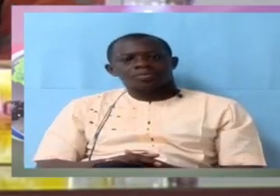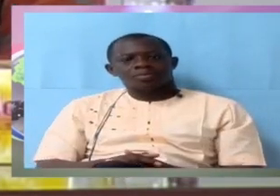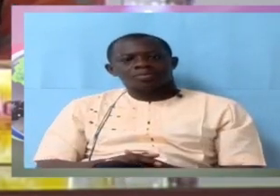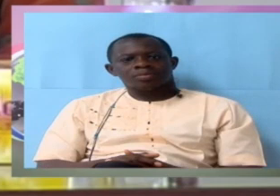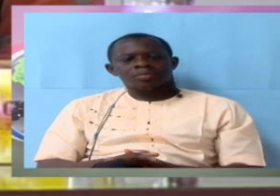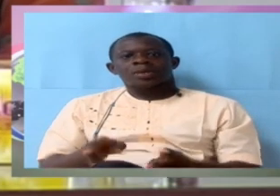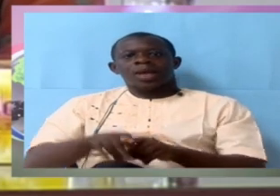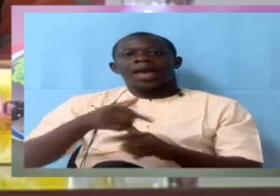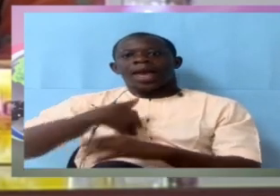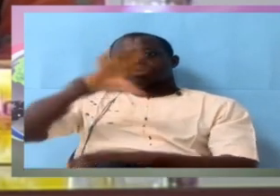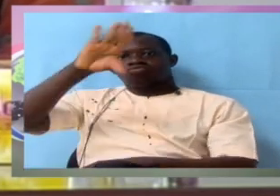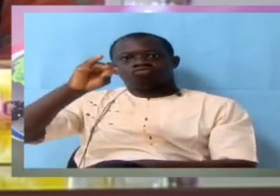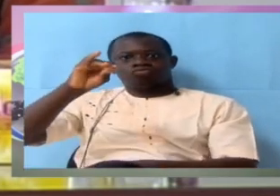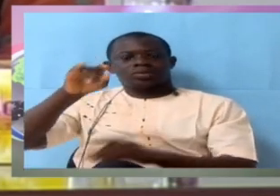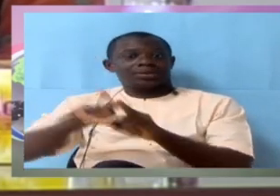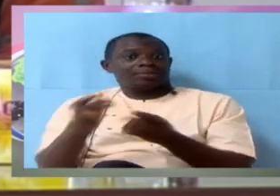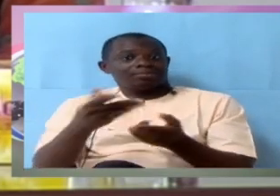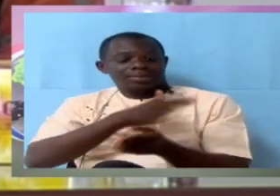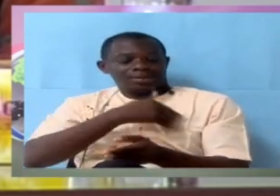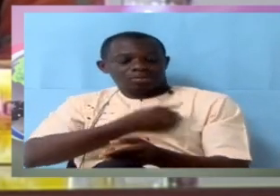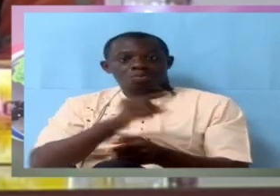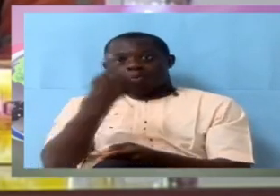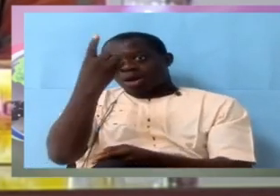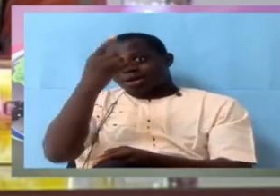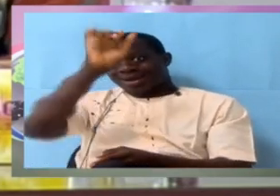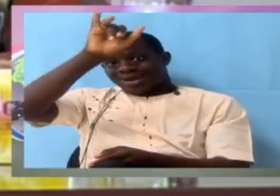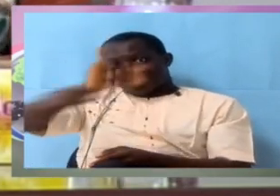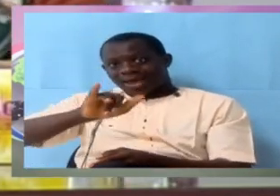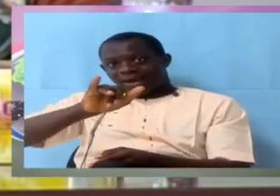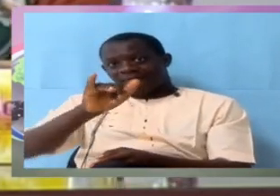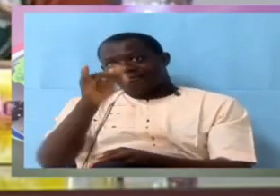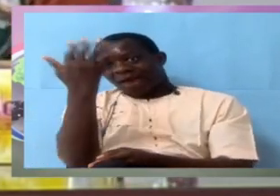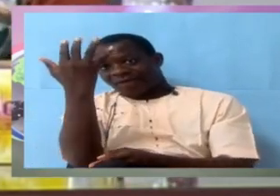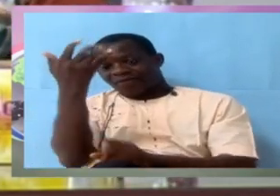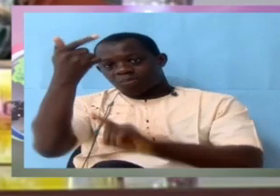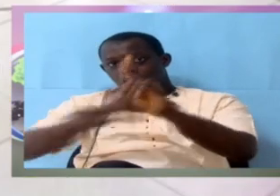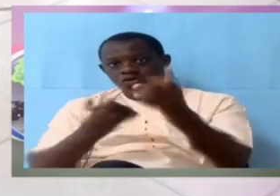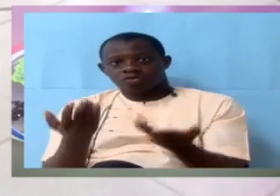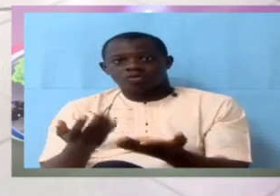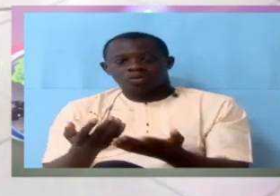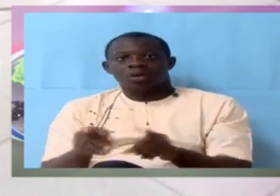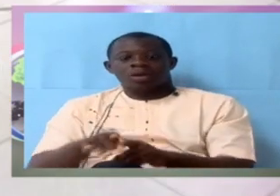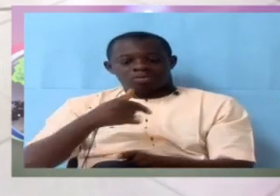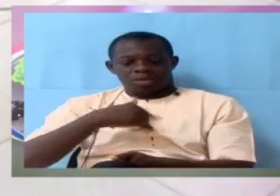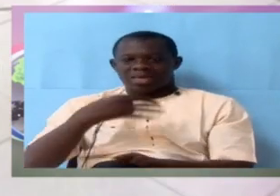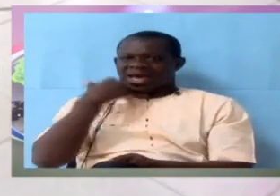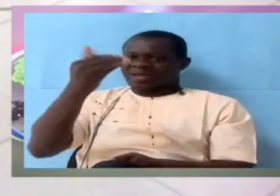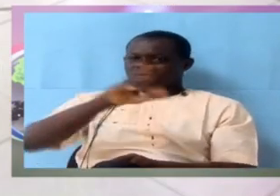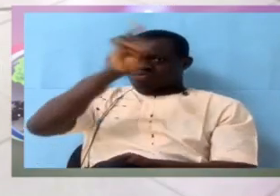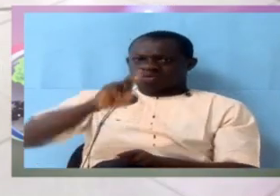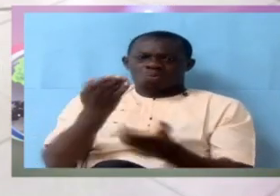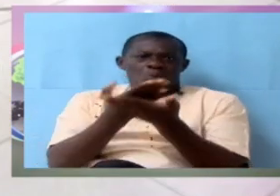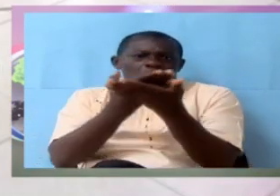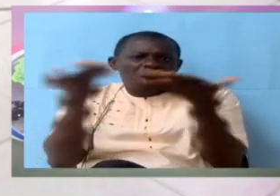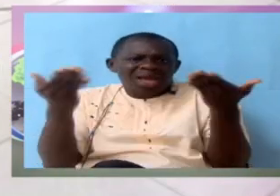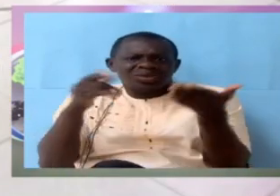I did this treatment for 1 year, 5 months. And I was actually going to ask you, why did you not leave the